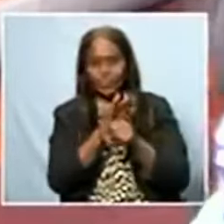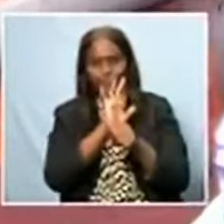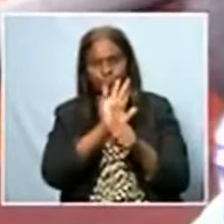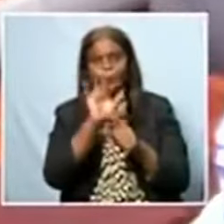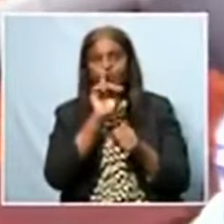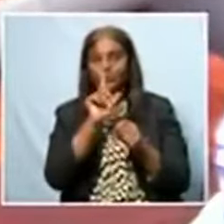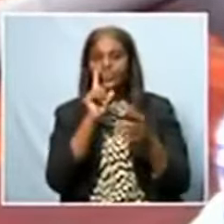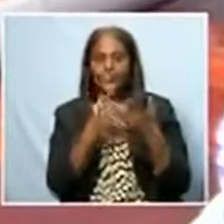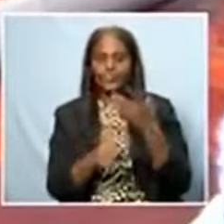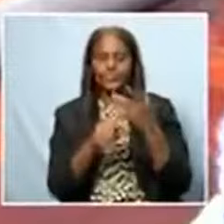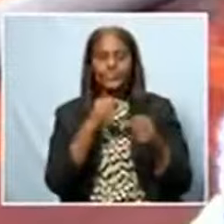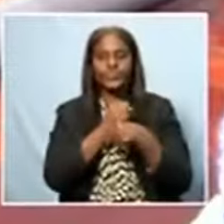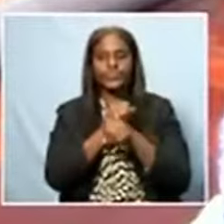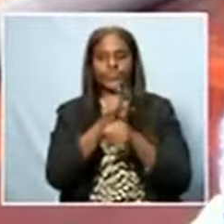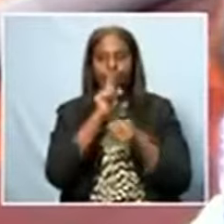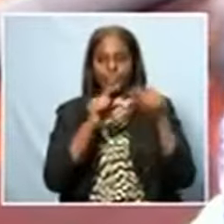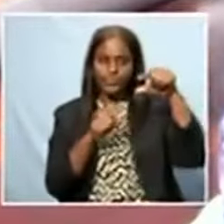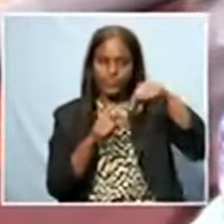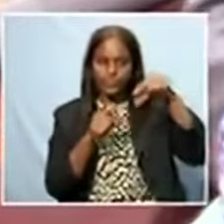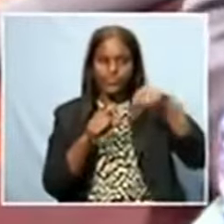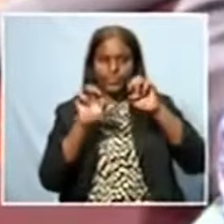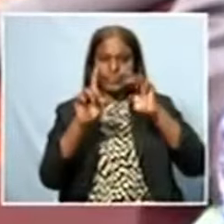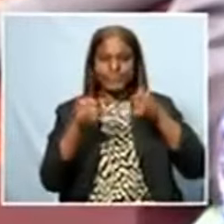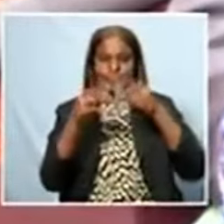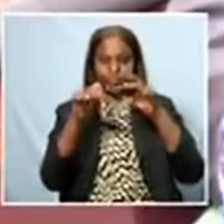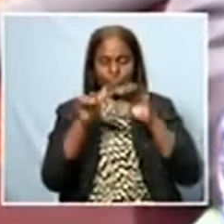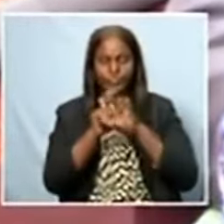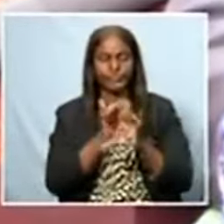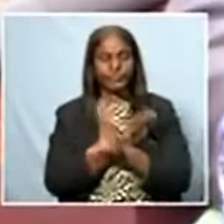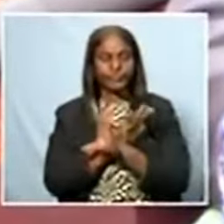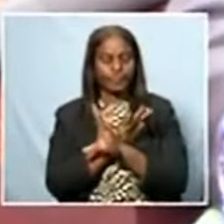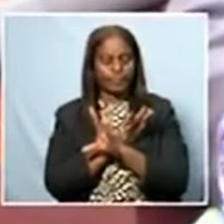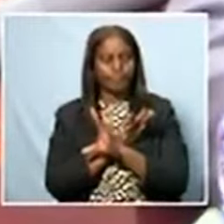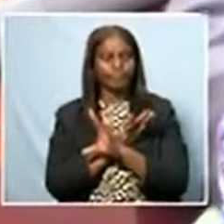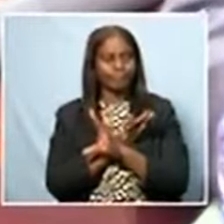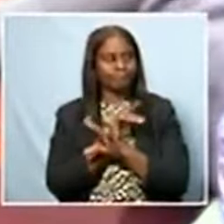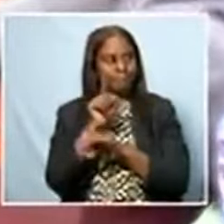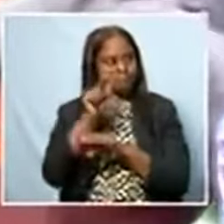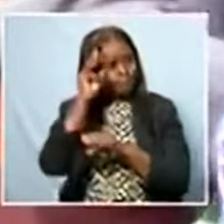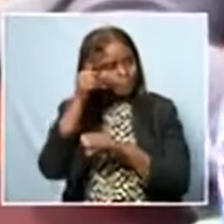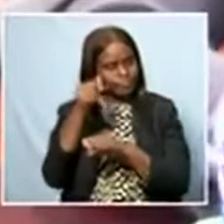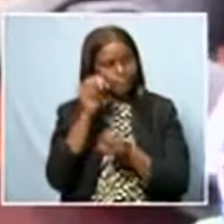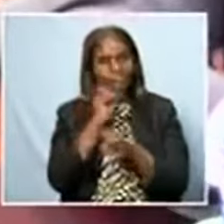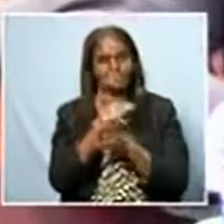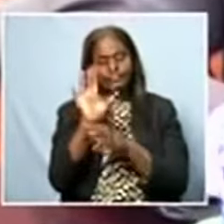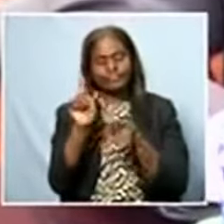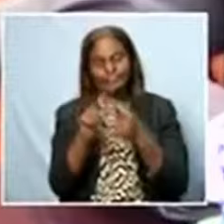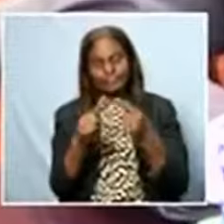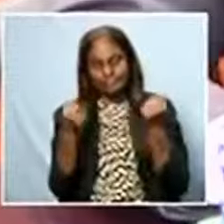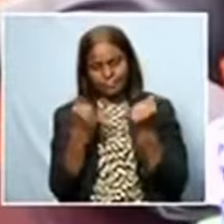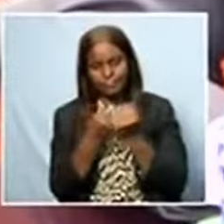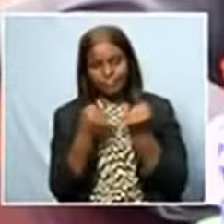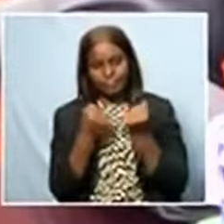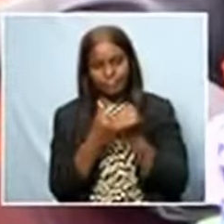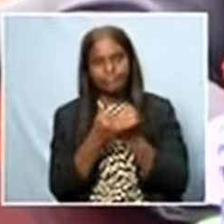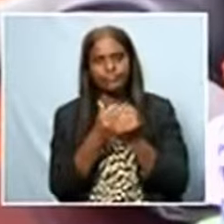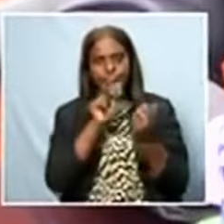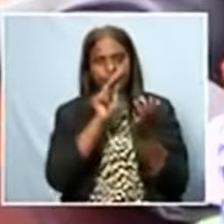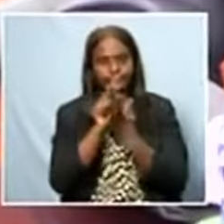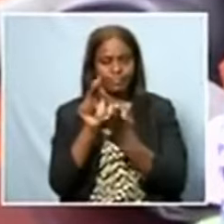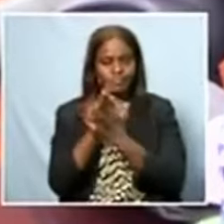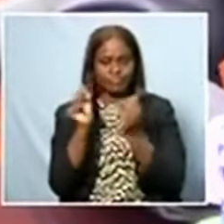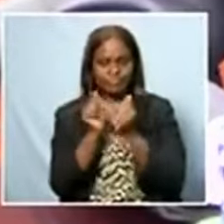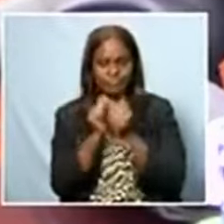commitment to ensure quality education delivery in Zambia. The Ministry stands ready to support enactment